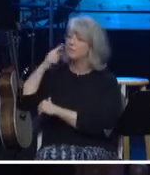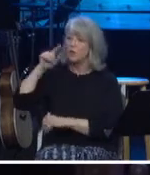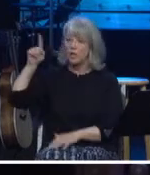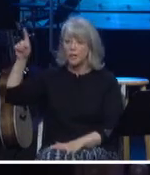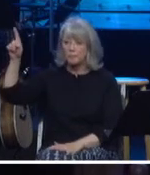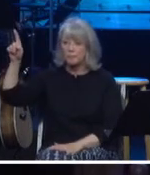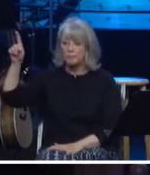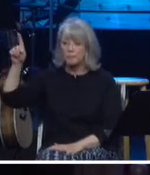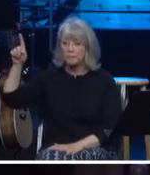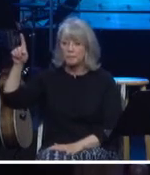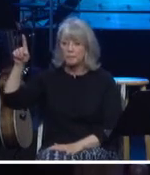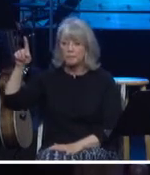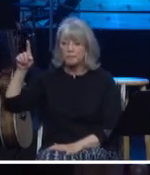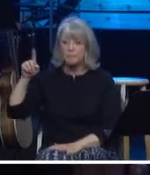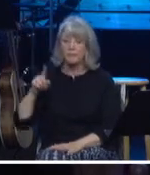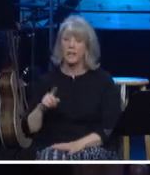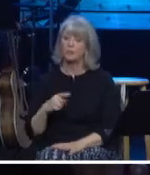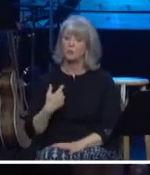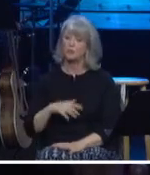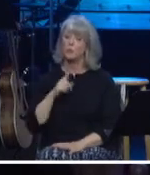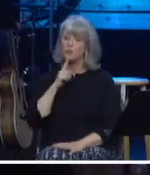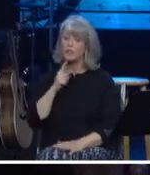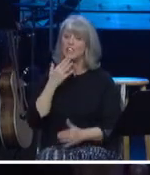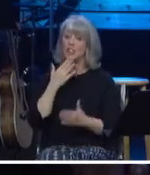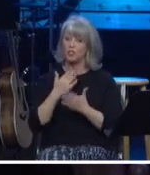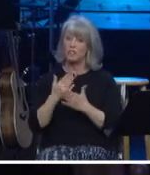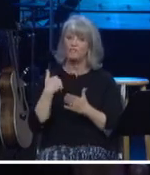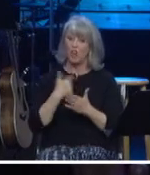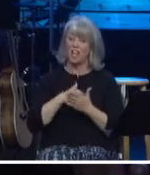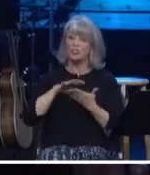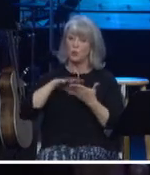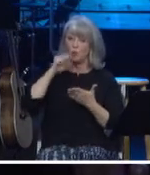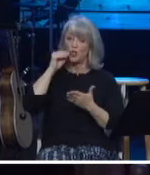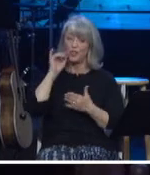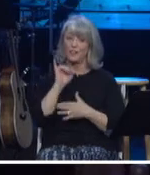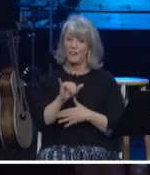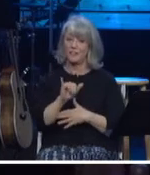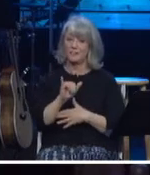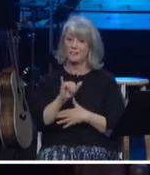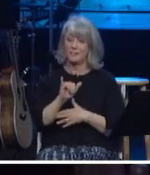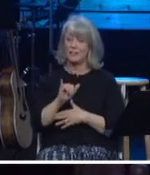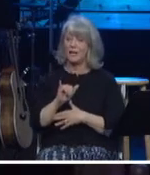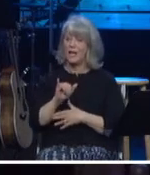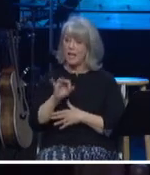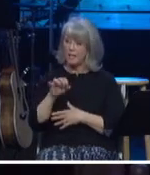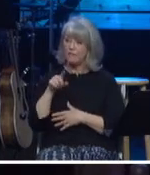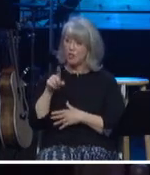There's great application here, great application, especially for us who confess the glory of Christ.